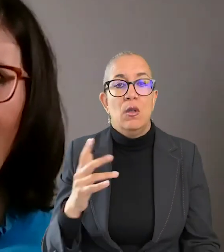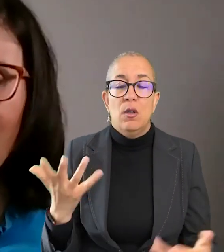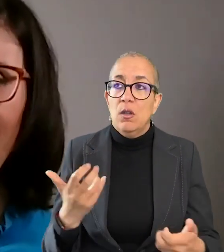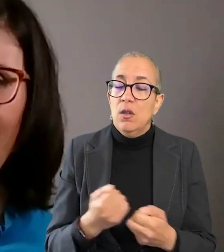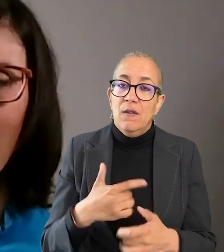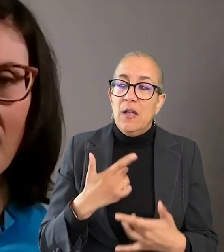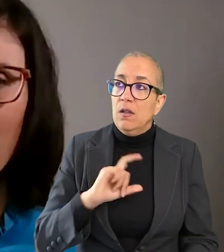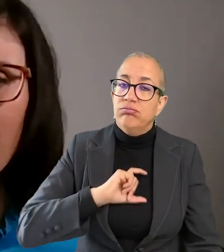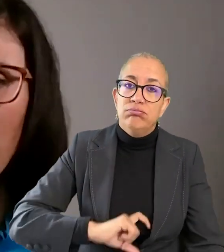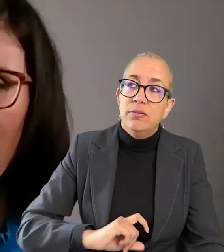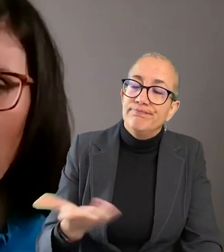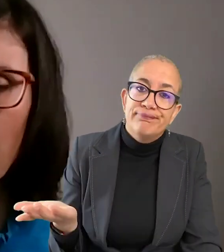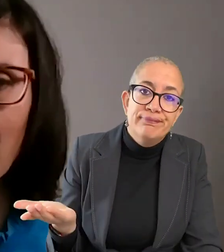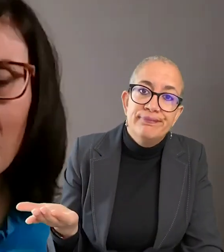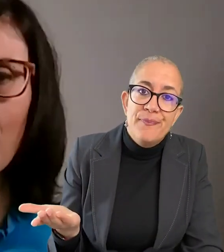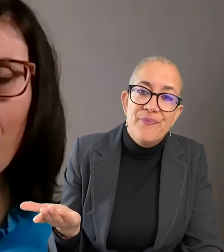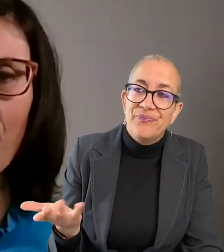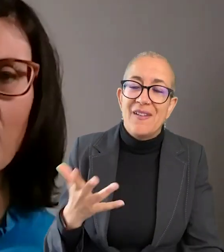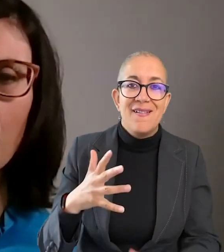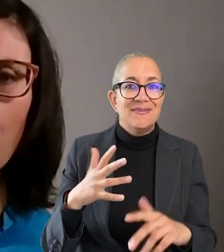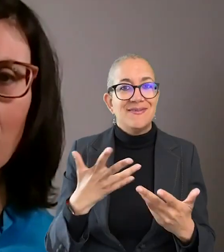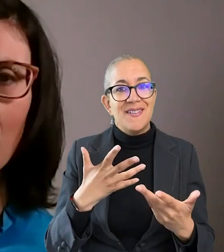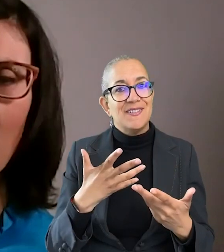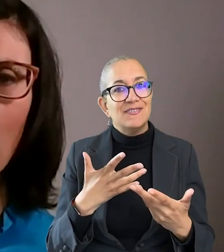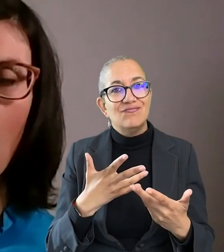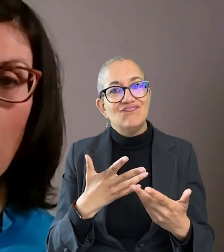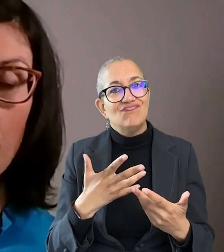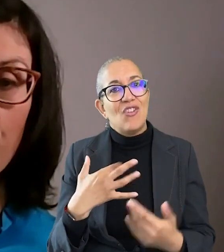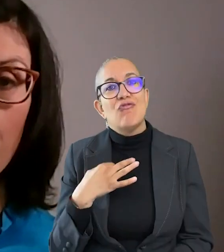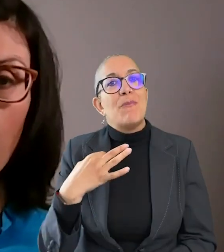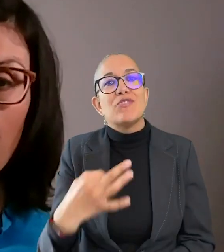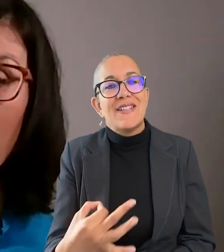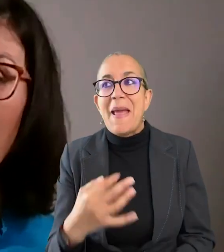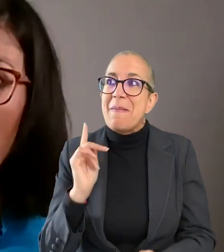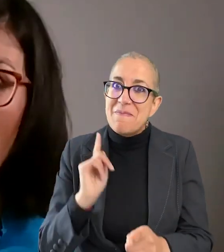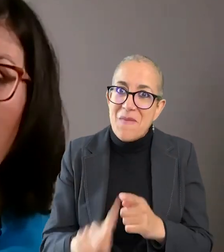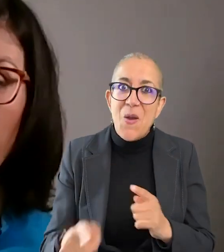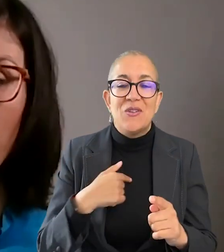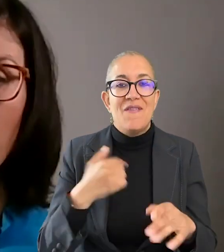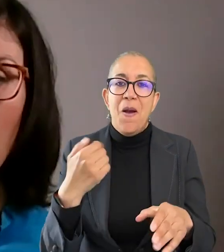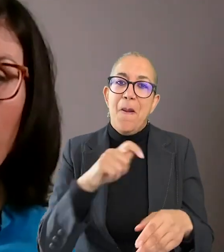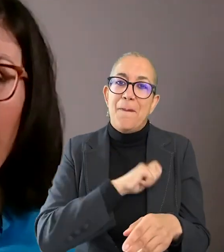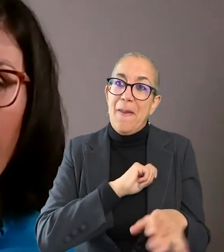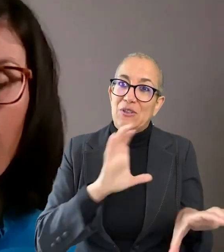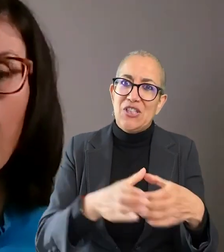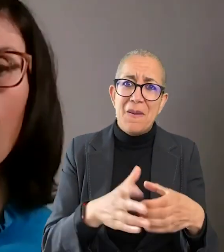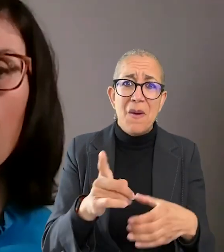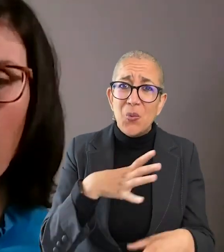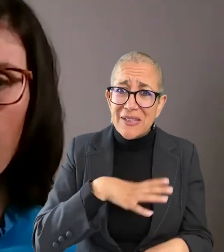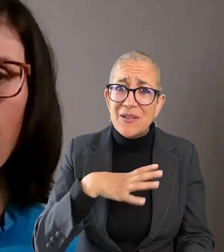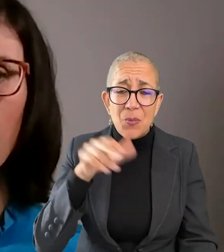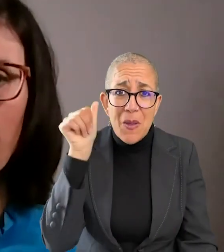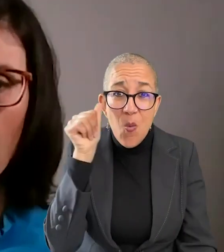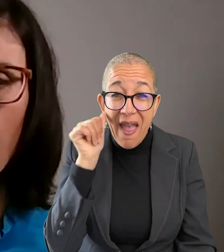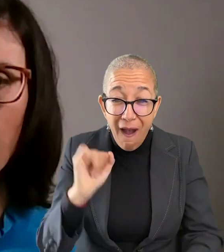disheartening to hear. And actually, I don't think is representative of the vast majority of our membership, but we just need to be mindful that even in our